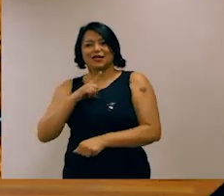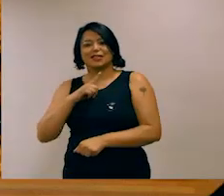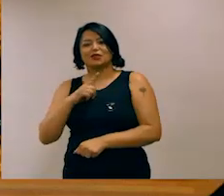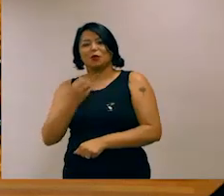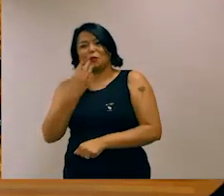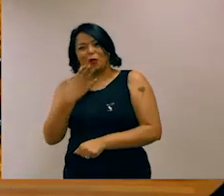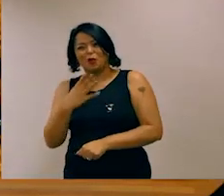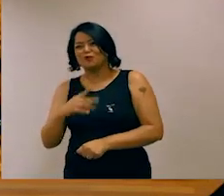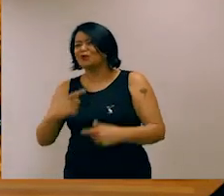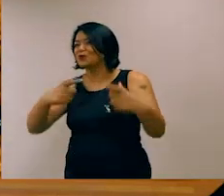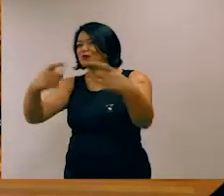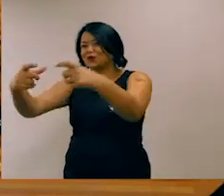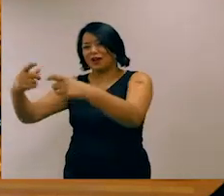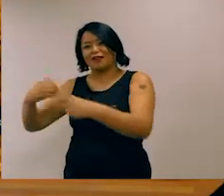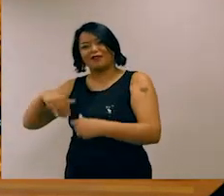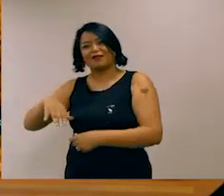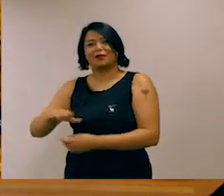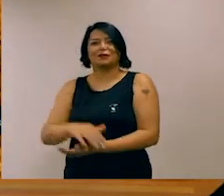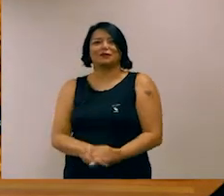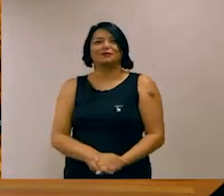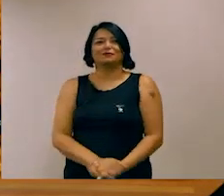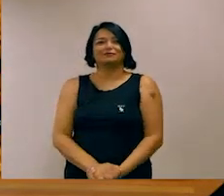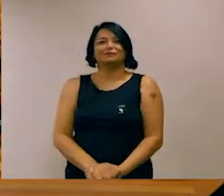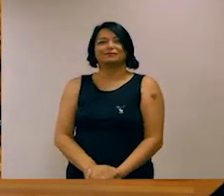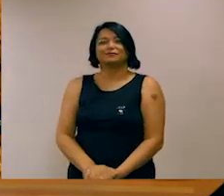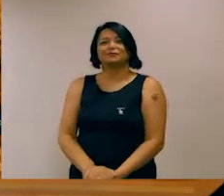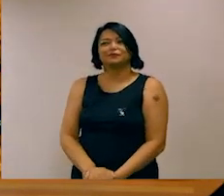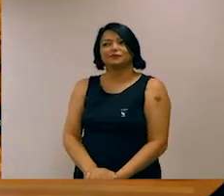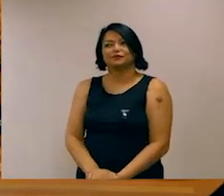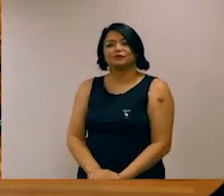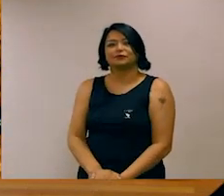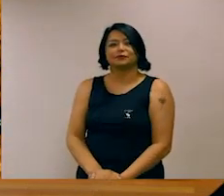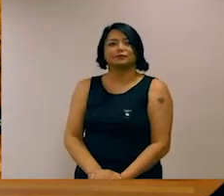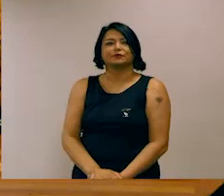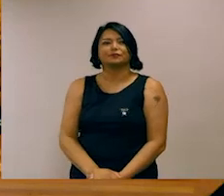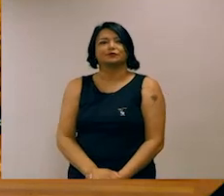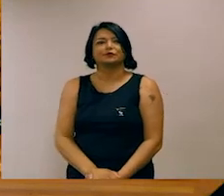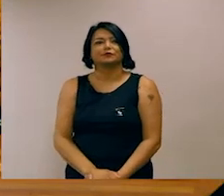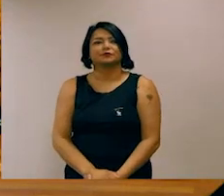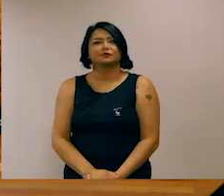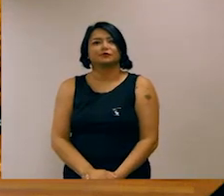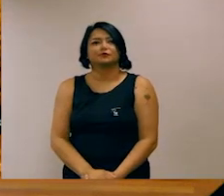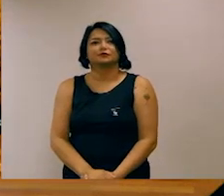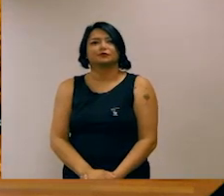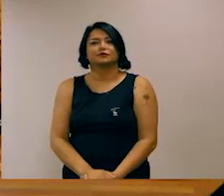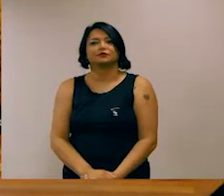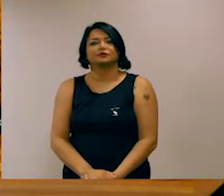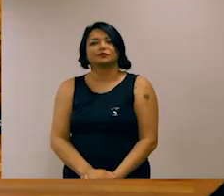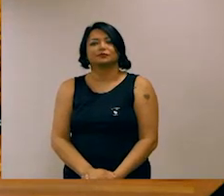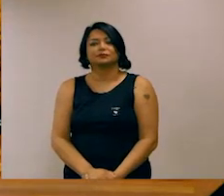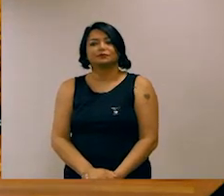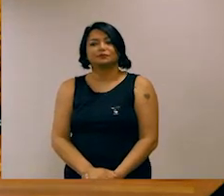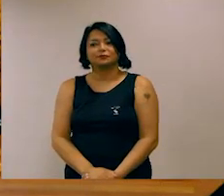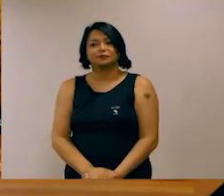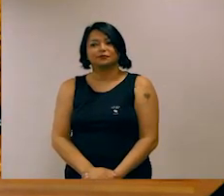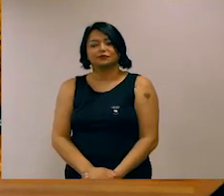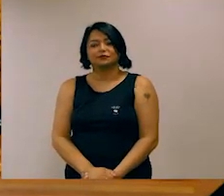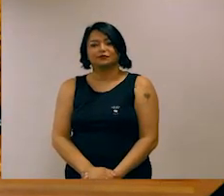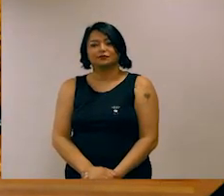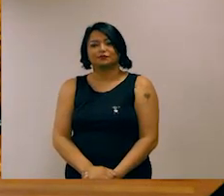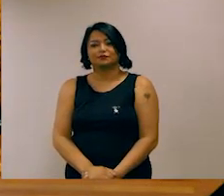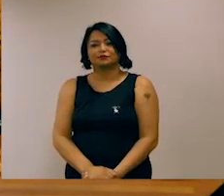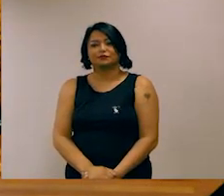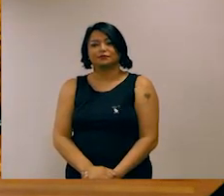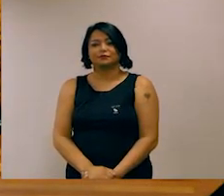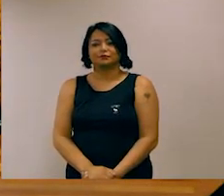more. Okay. Oh, well, you guys will just give us a pleasure to a